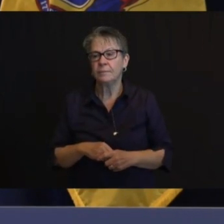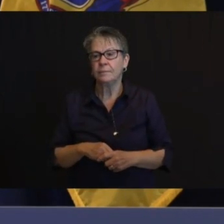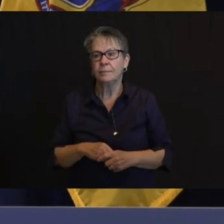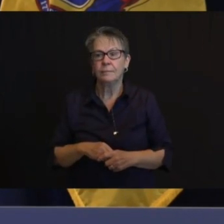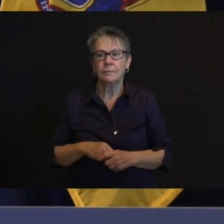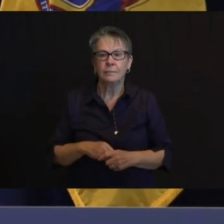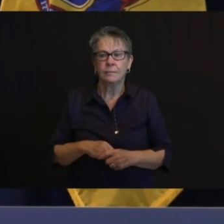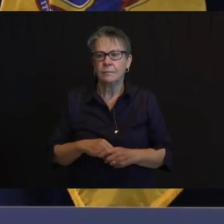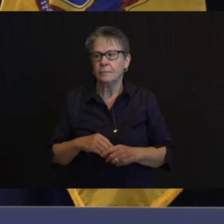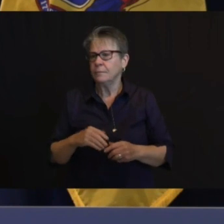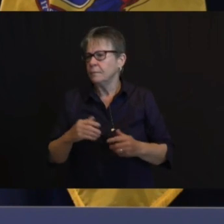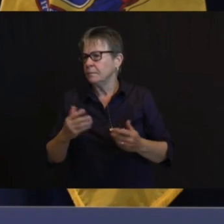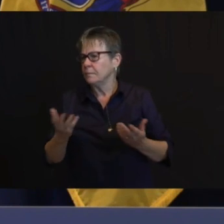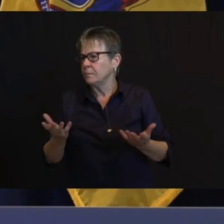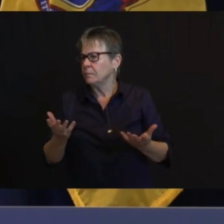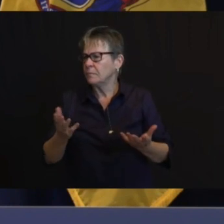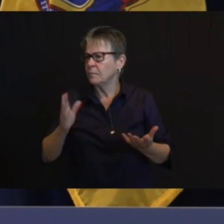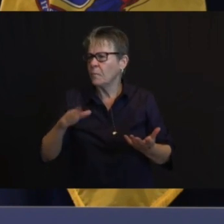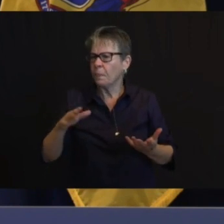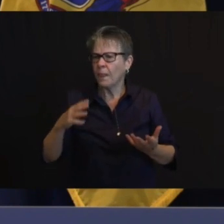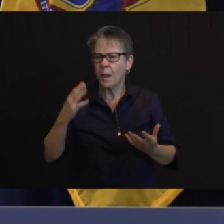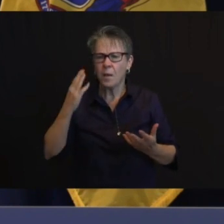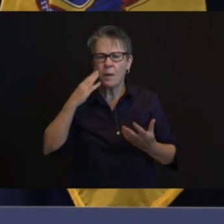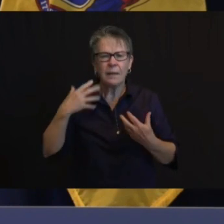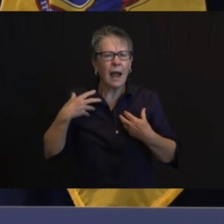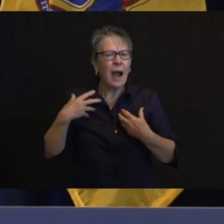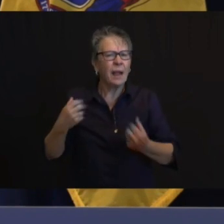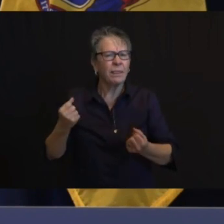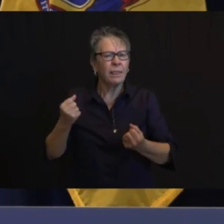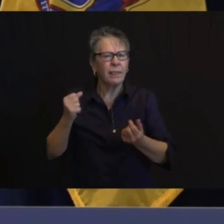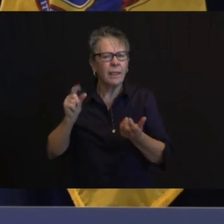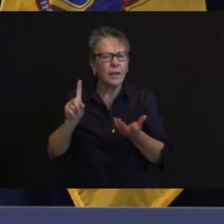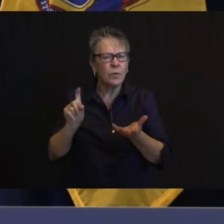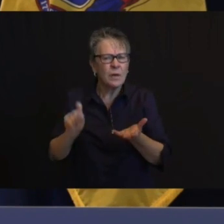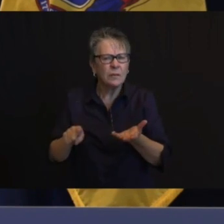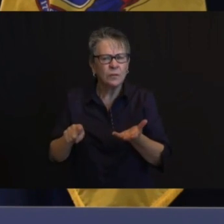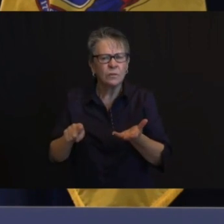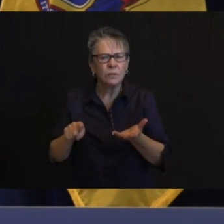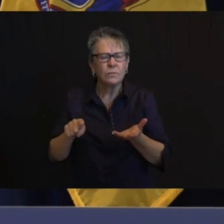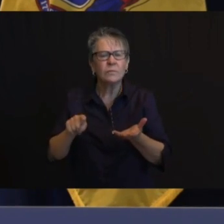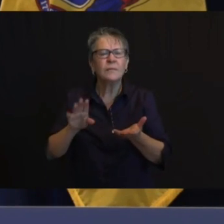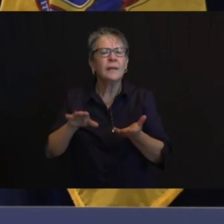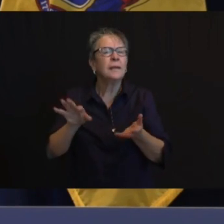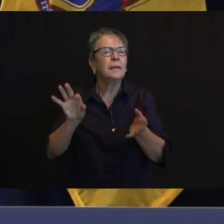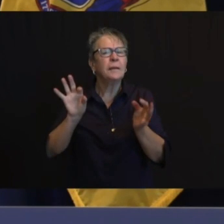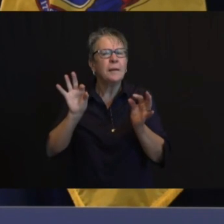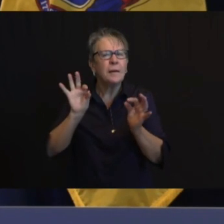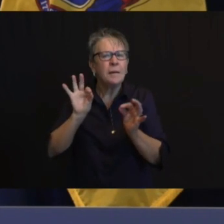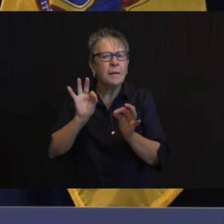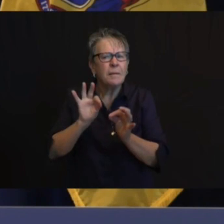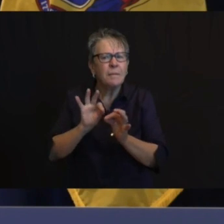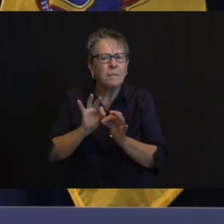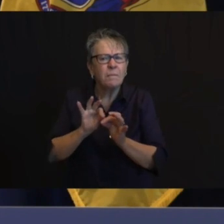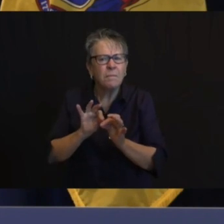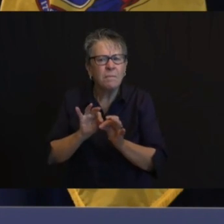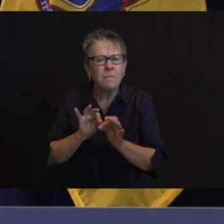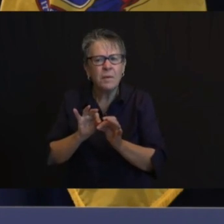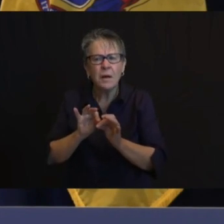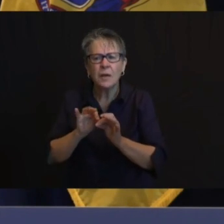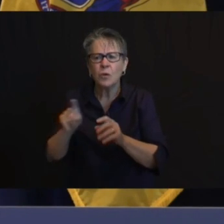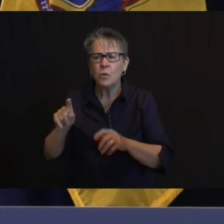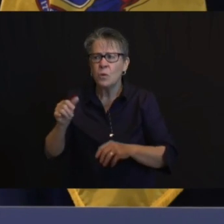great question because it allows me to say, don't not pick up the phone because you're worried you're going to be ratted out or someone's going to know who you are. That won't